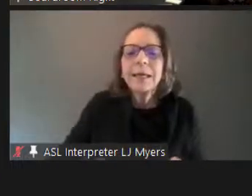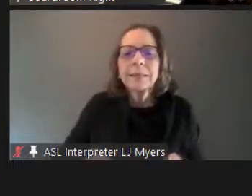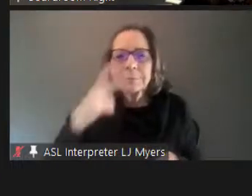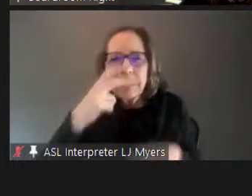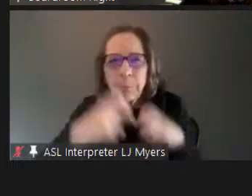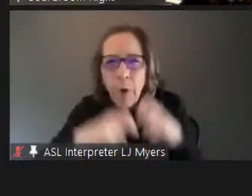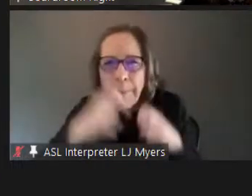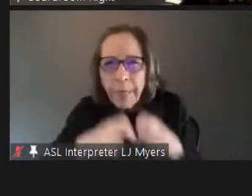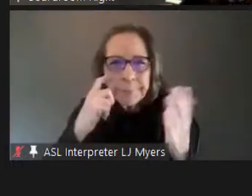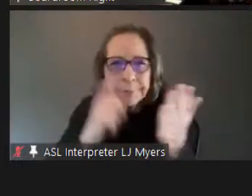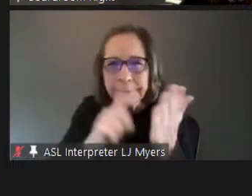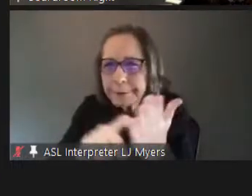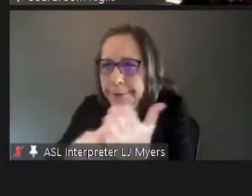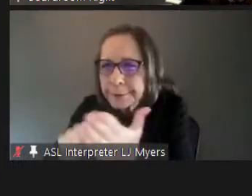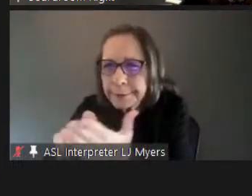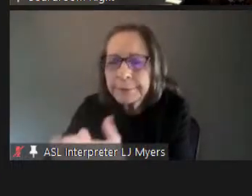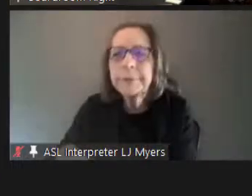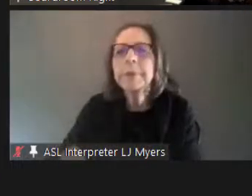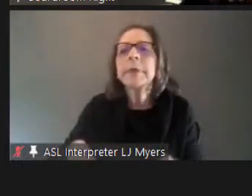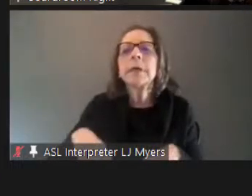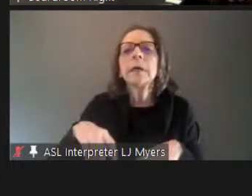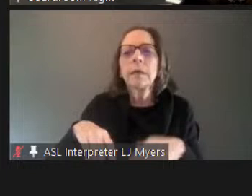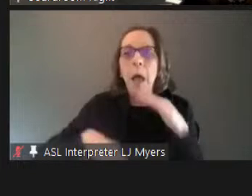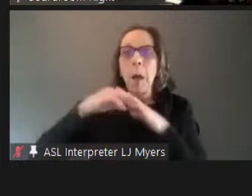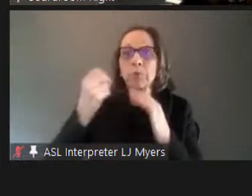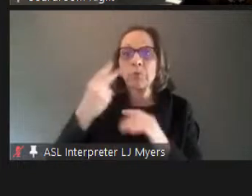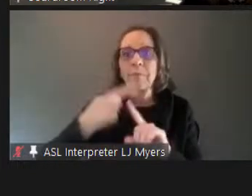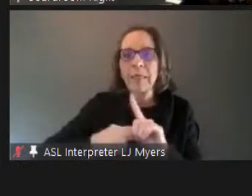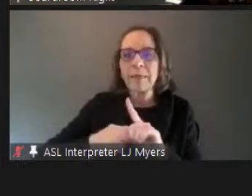pilot for up to 12 months.